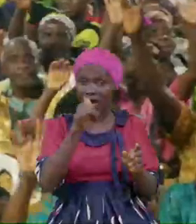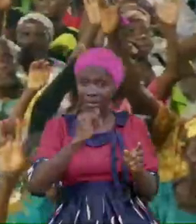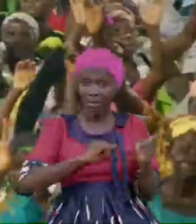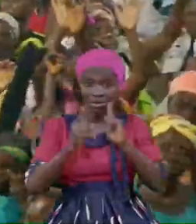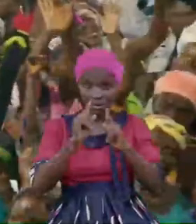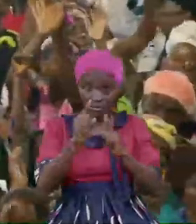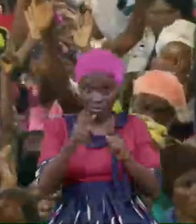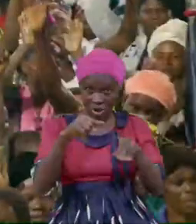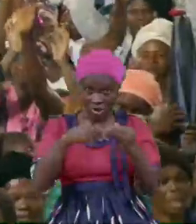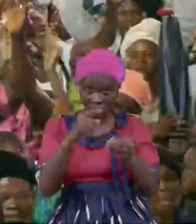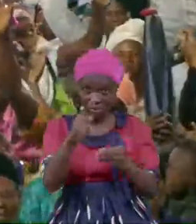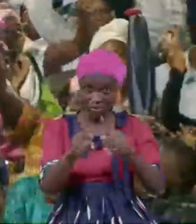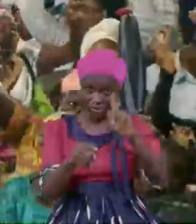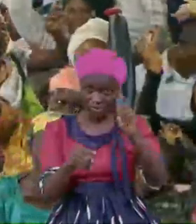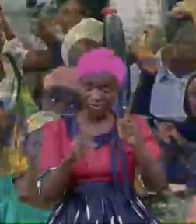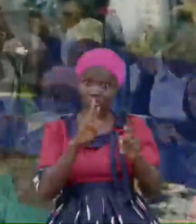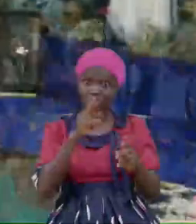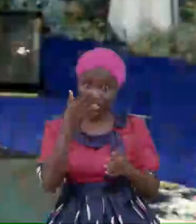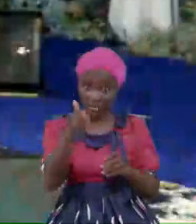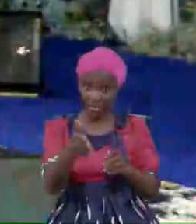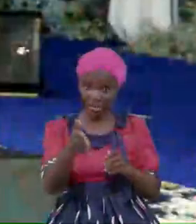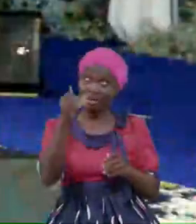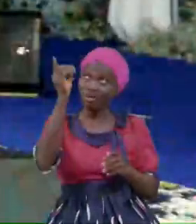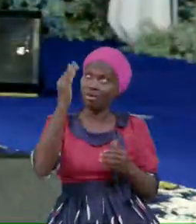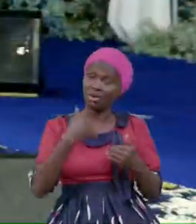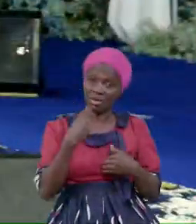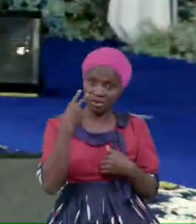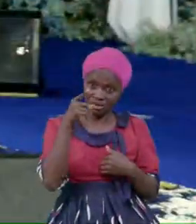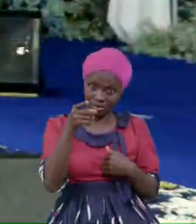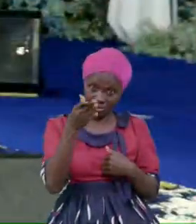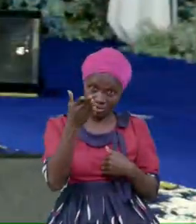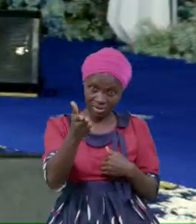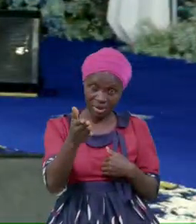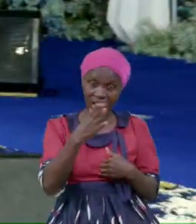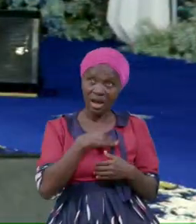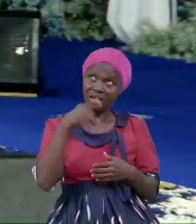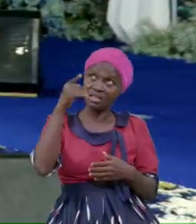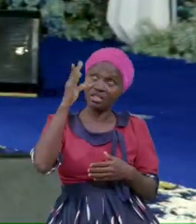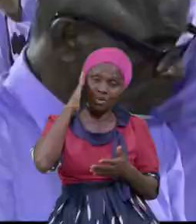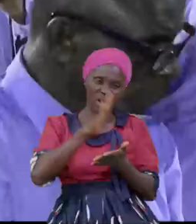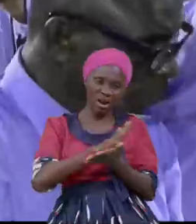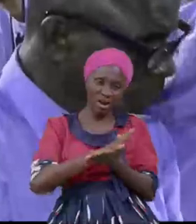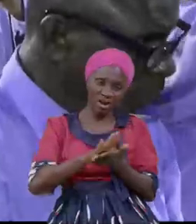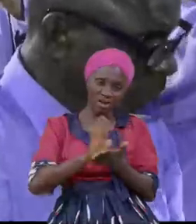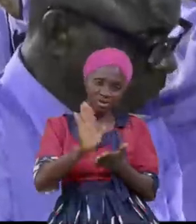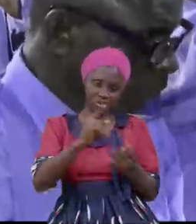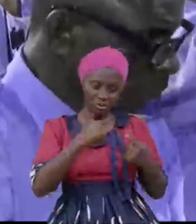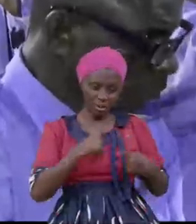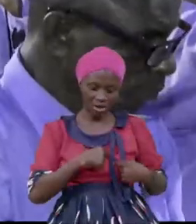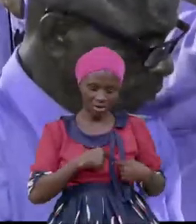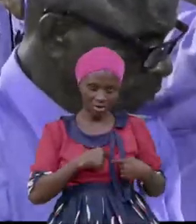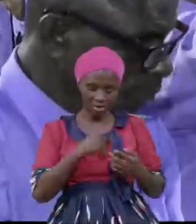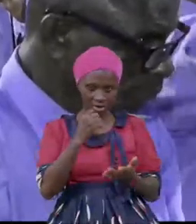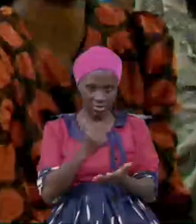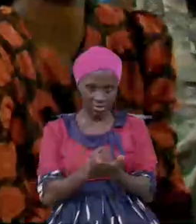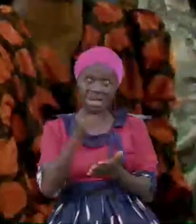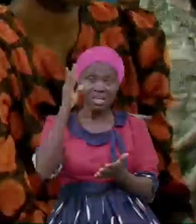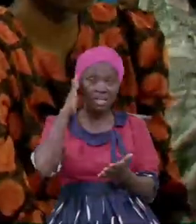there. God has seen you there. He will cleanse your heart. He will heal your